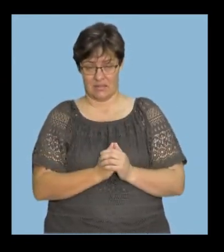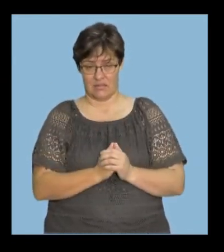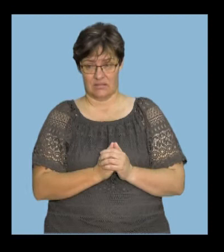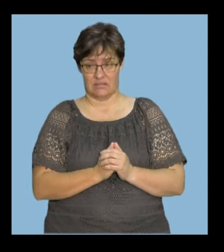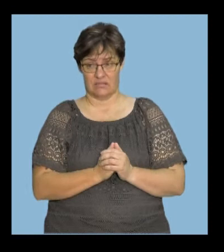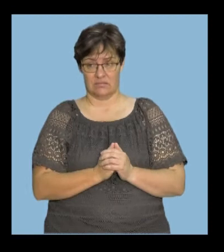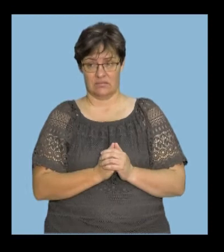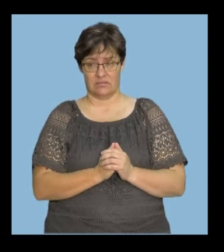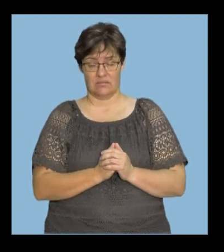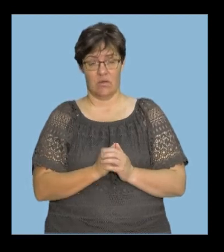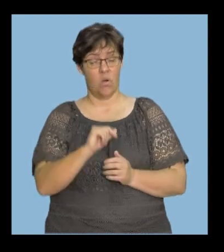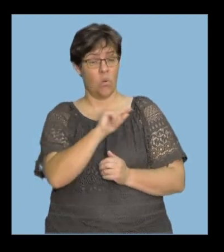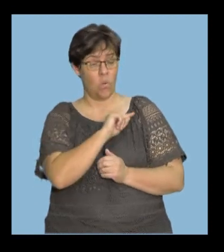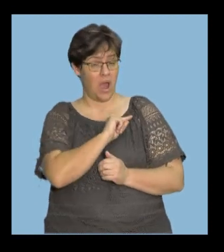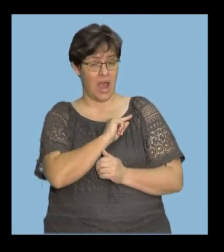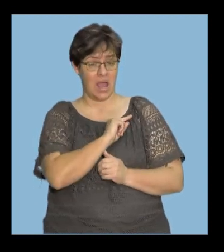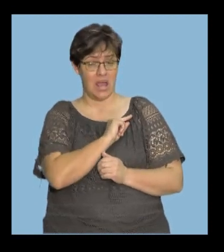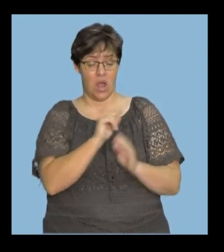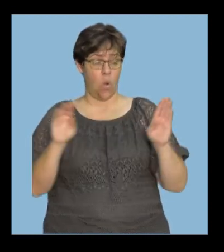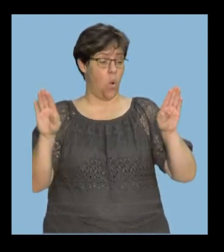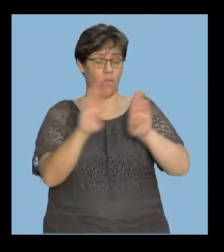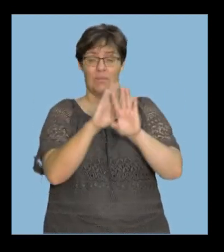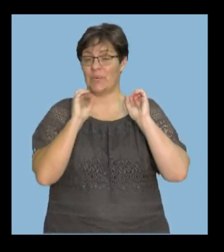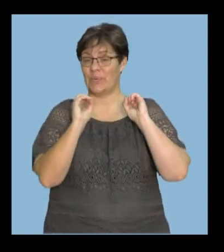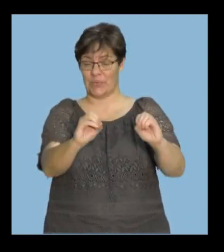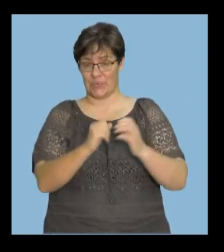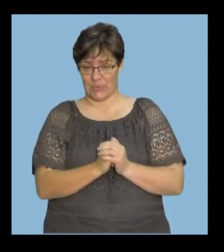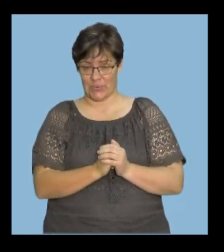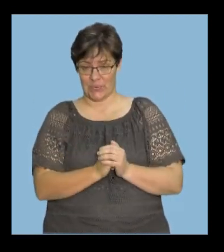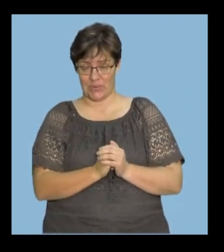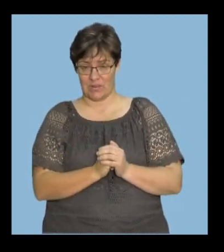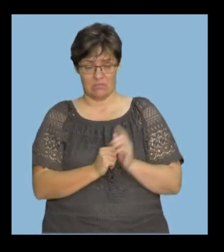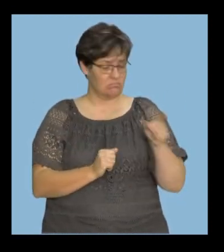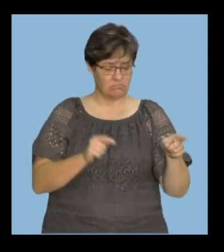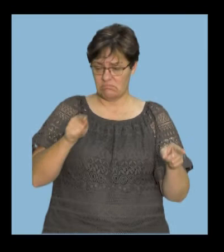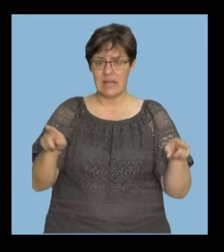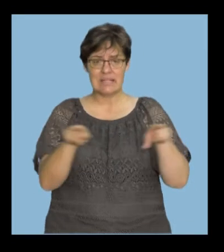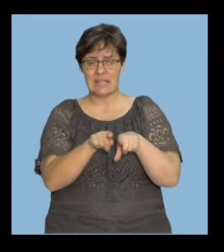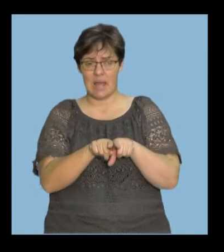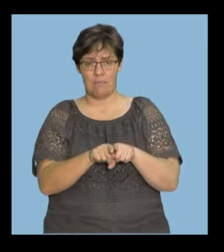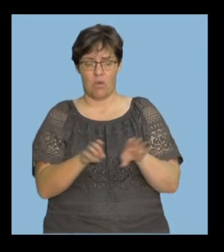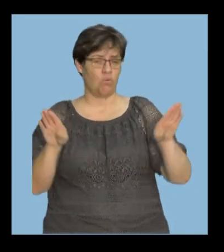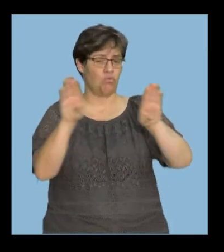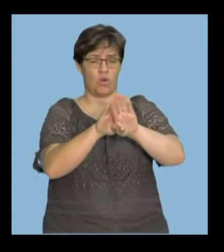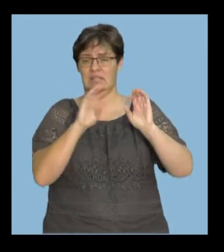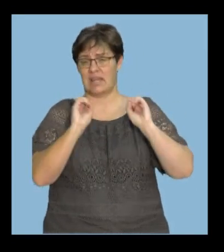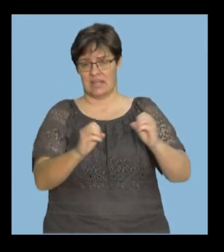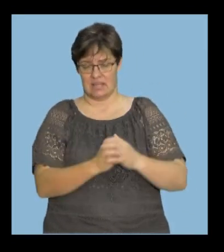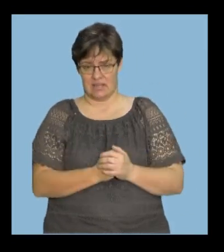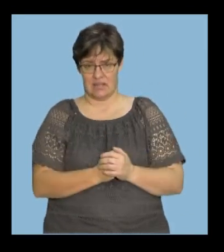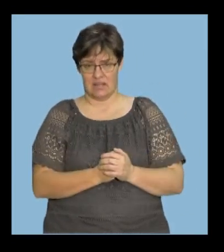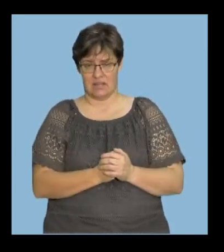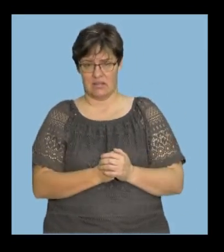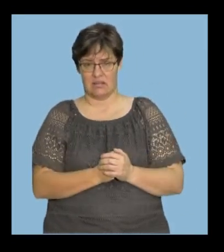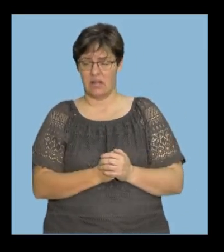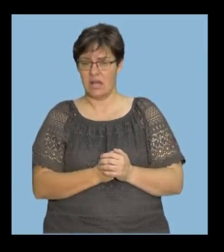space. And so, because there is no overlap, there's no element, there's no crossing over. It's